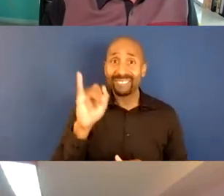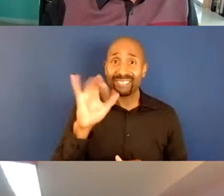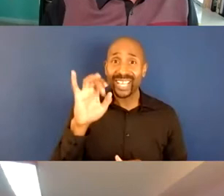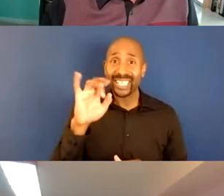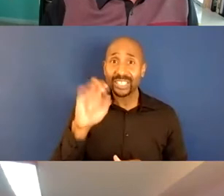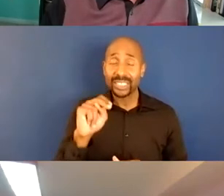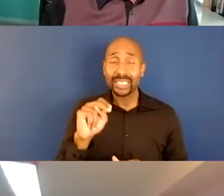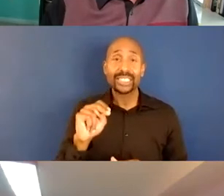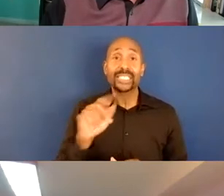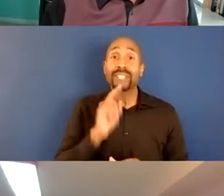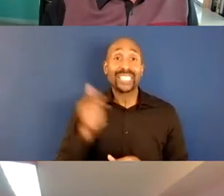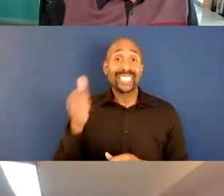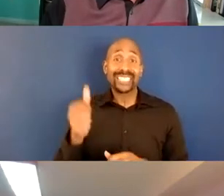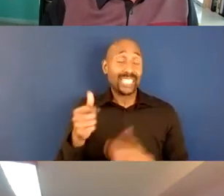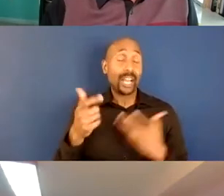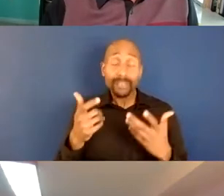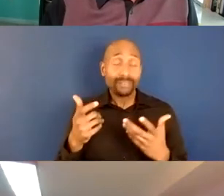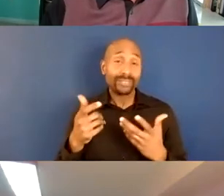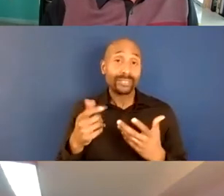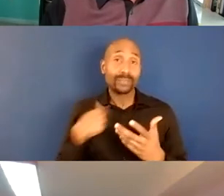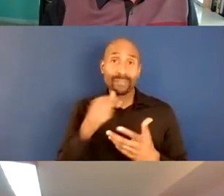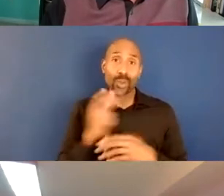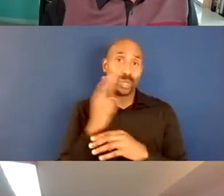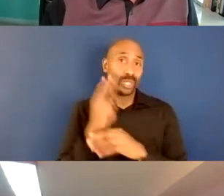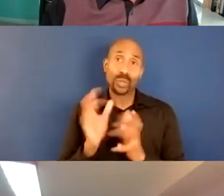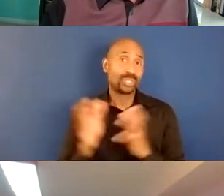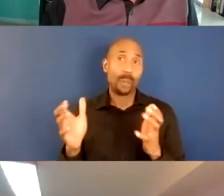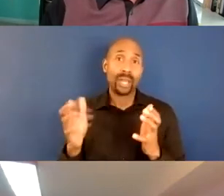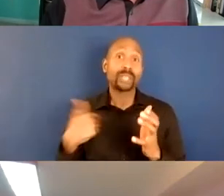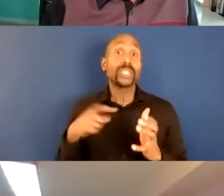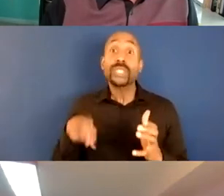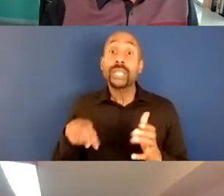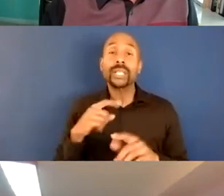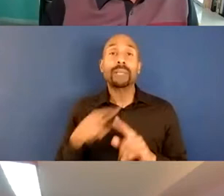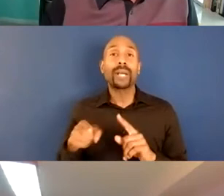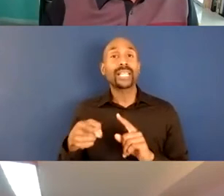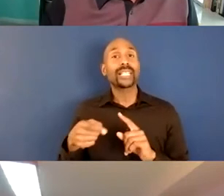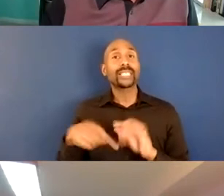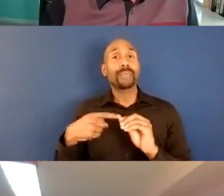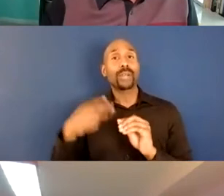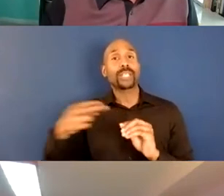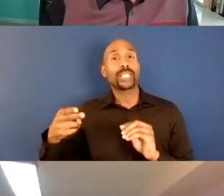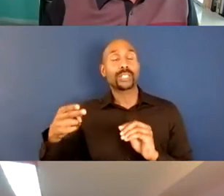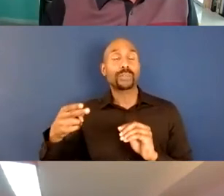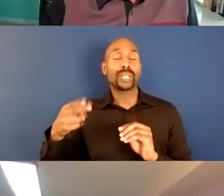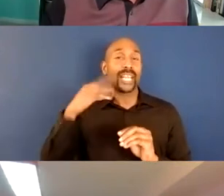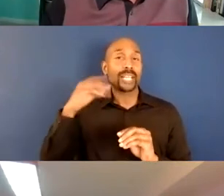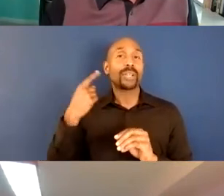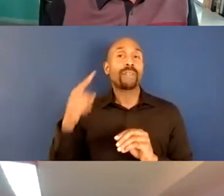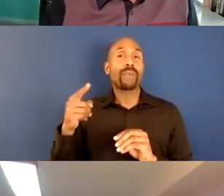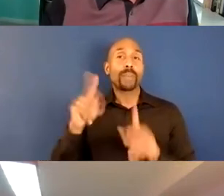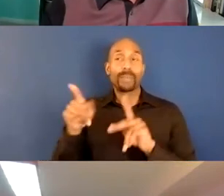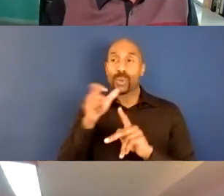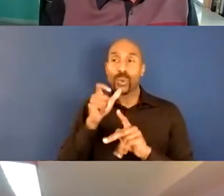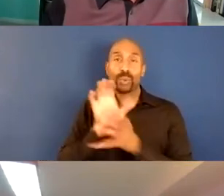untapped archive of the historical experiences of marginalized people. And so it